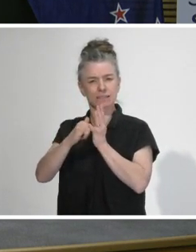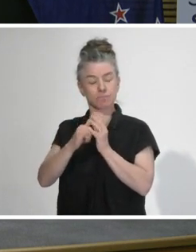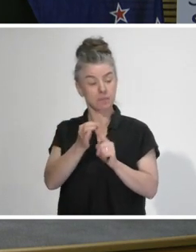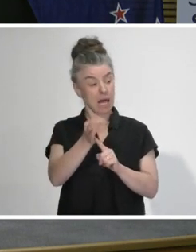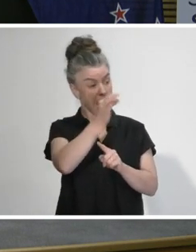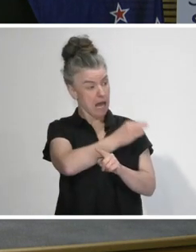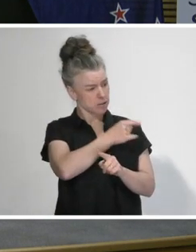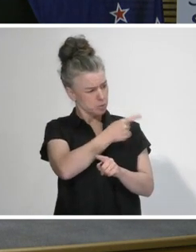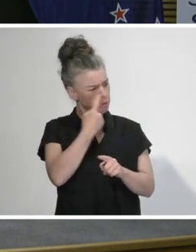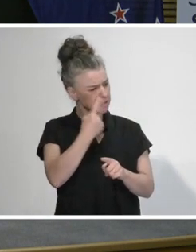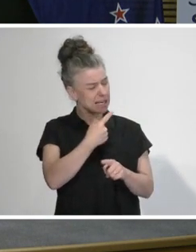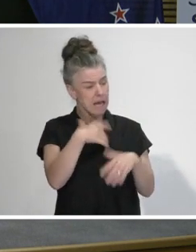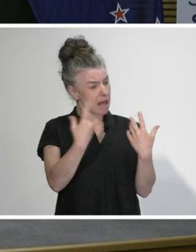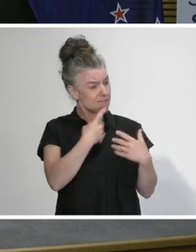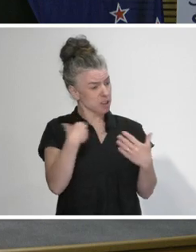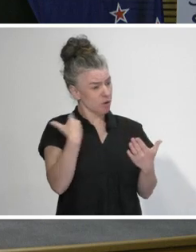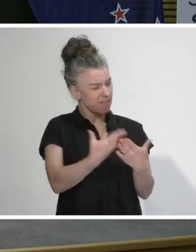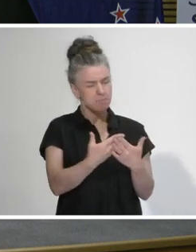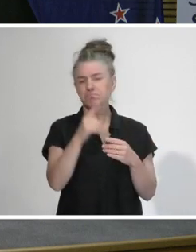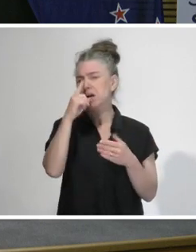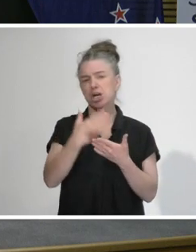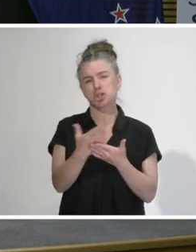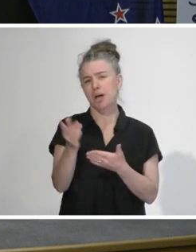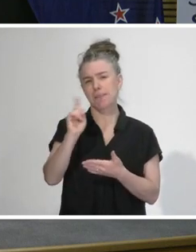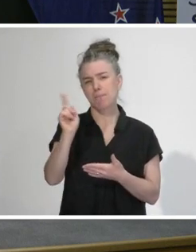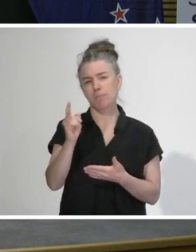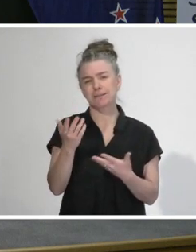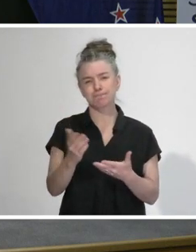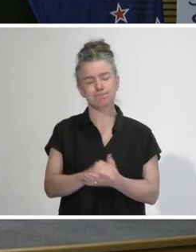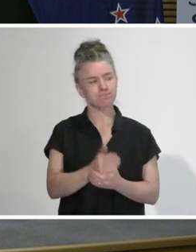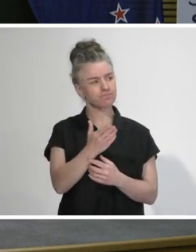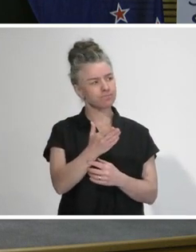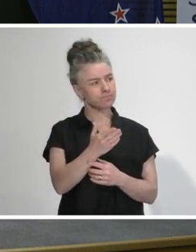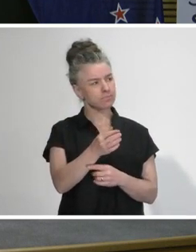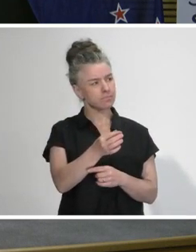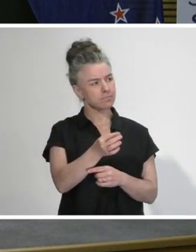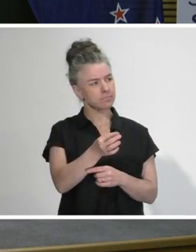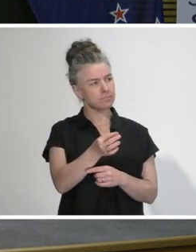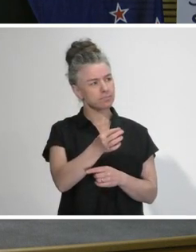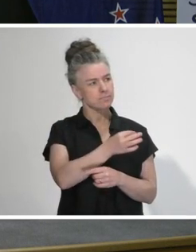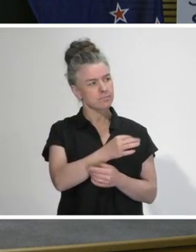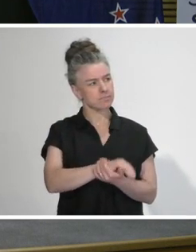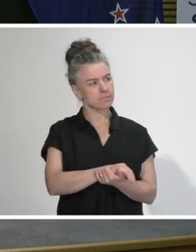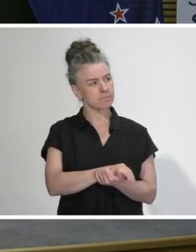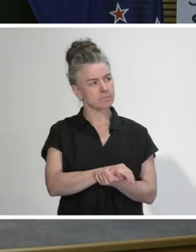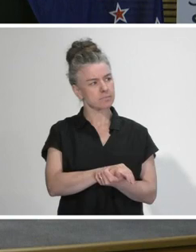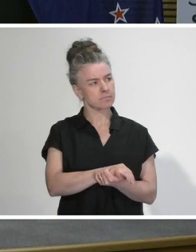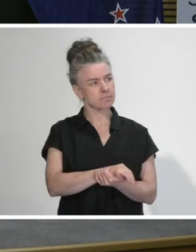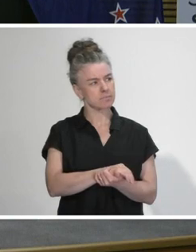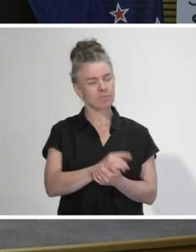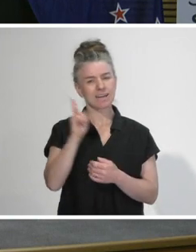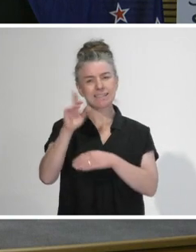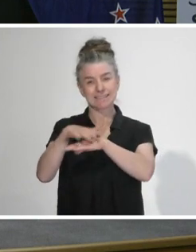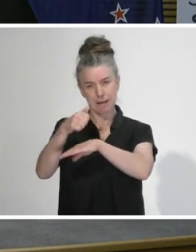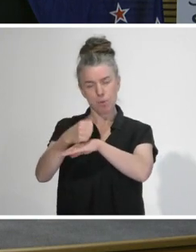only preliminary advice. Singapore's app has been sort of criticised for needing a really high level of uptake in order for it to be effective.